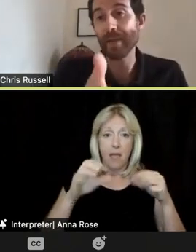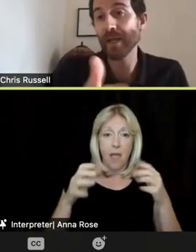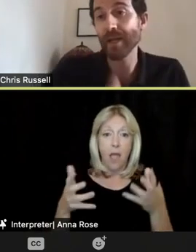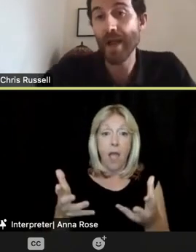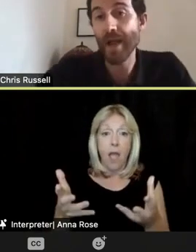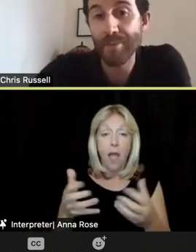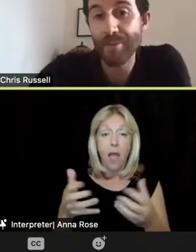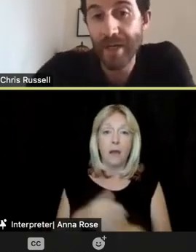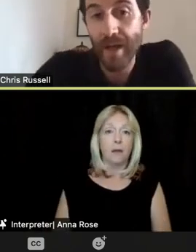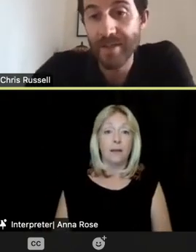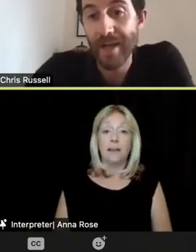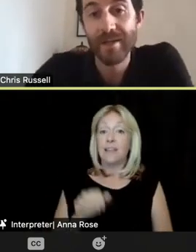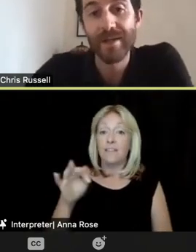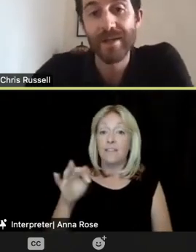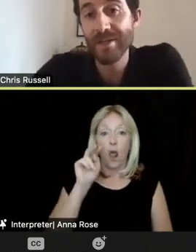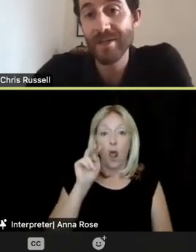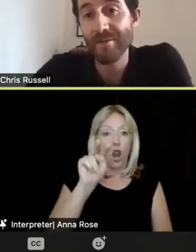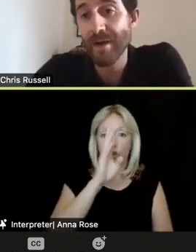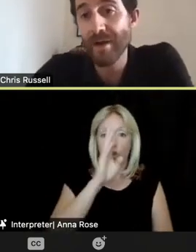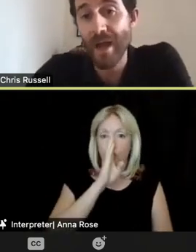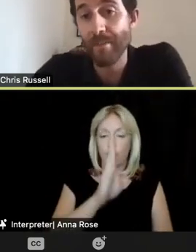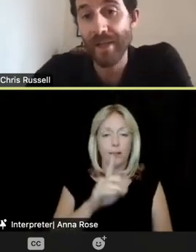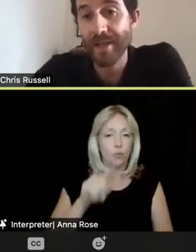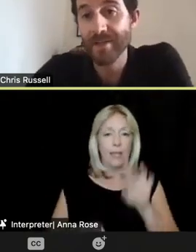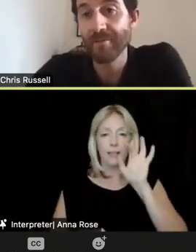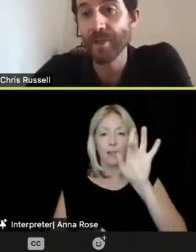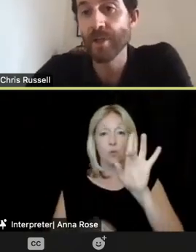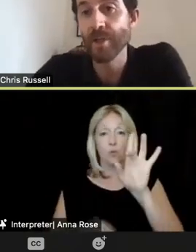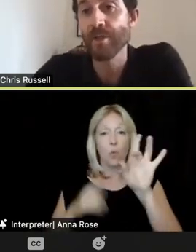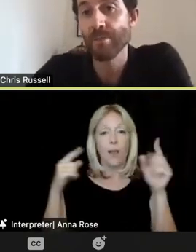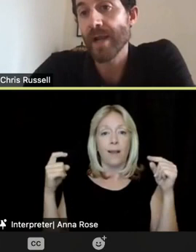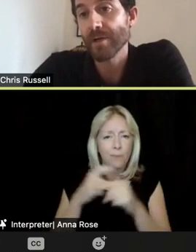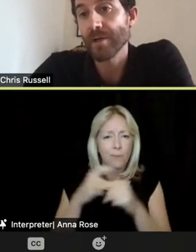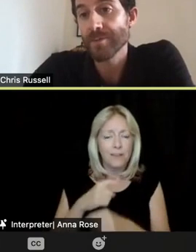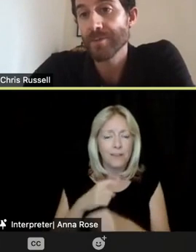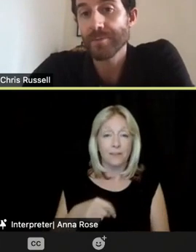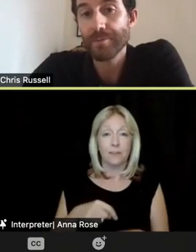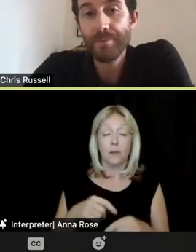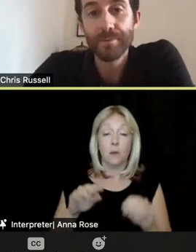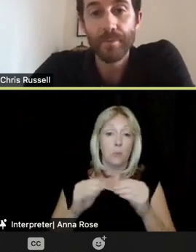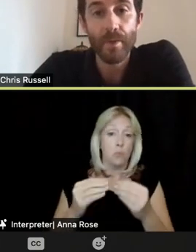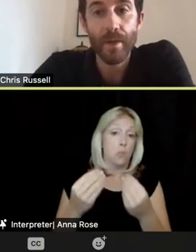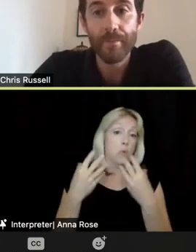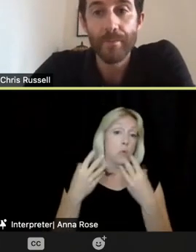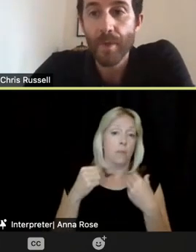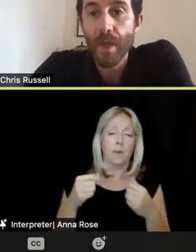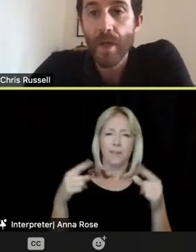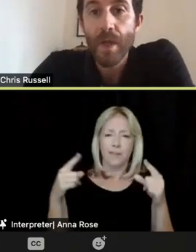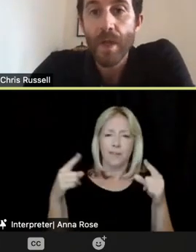do it if you're not making eye to object contact because these are very complex, even though they're bright colors.